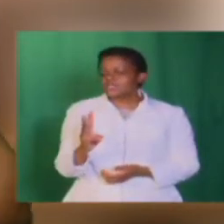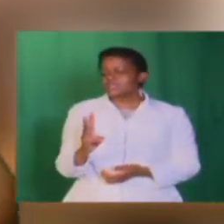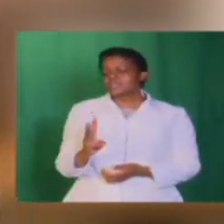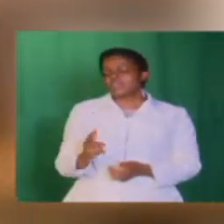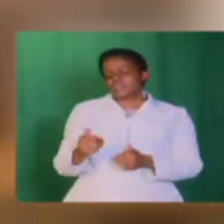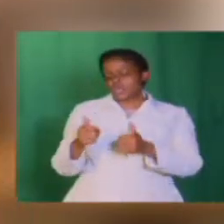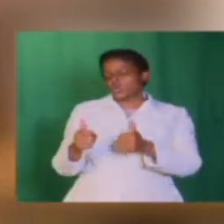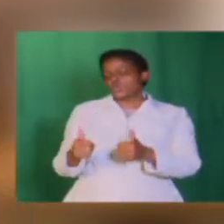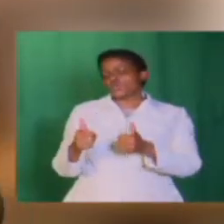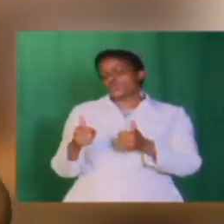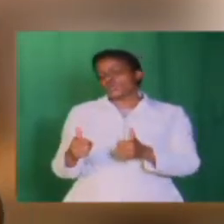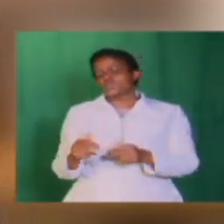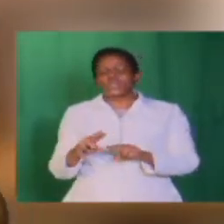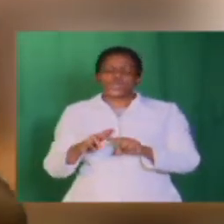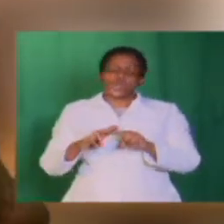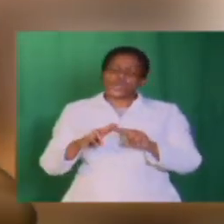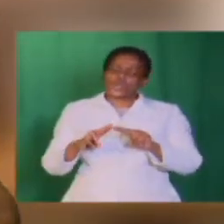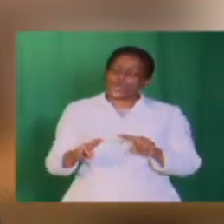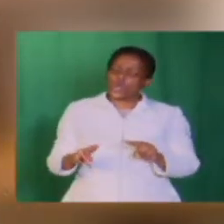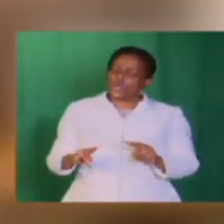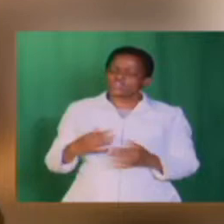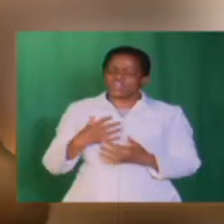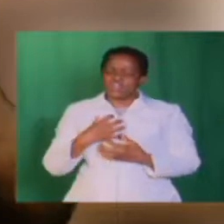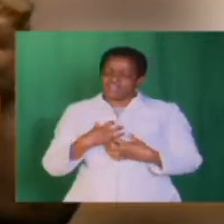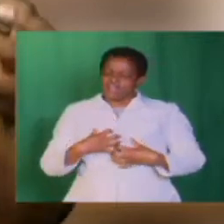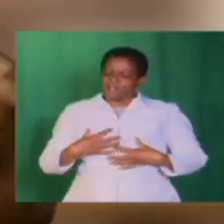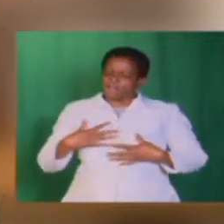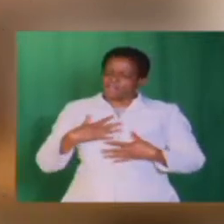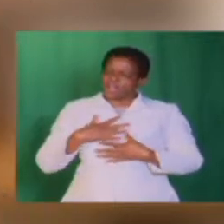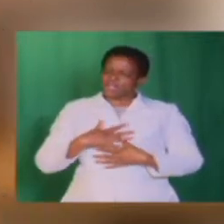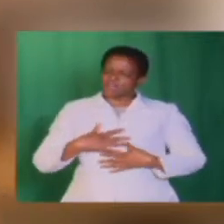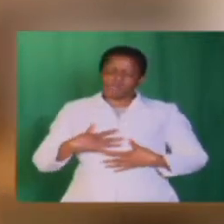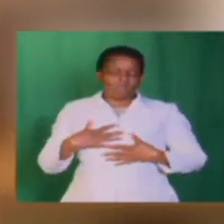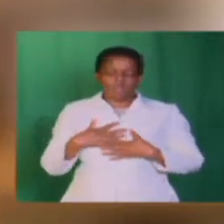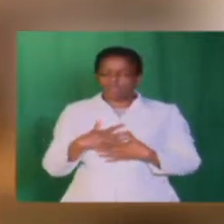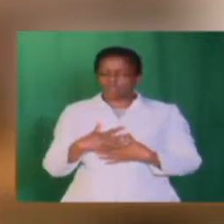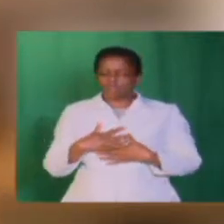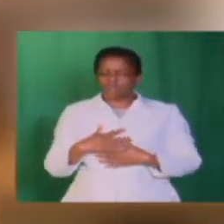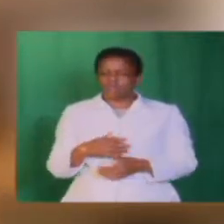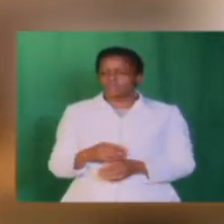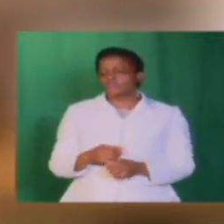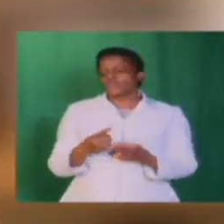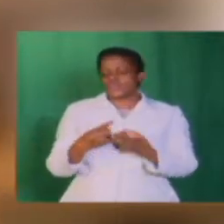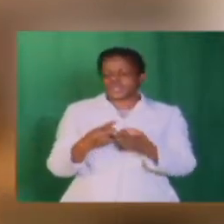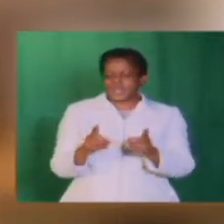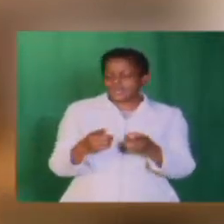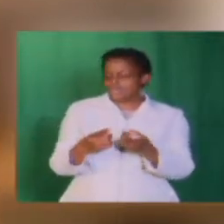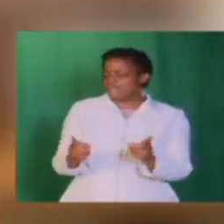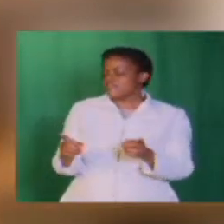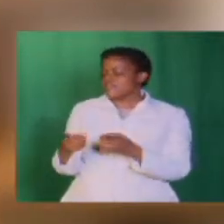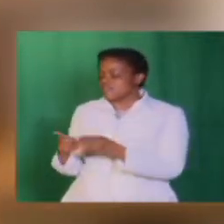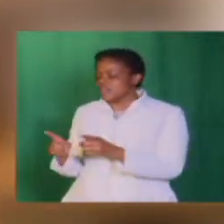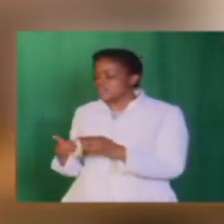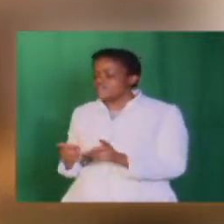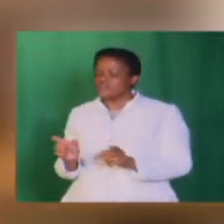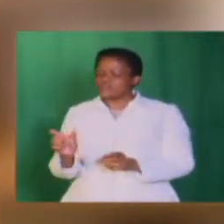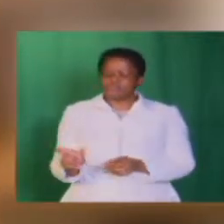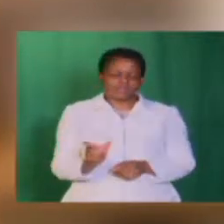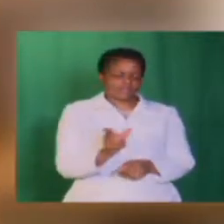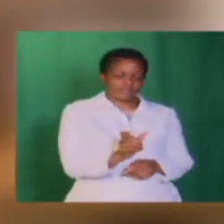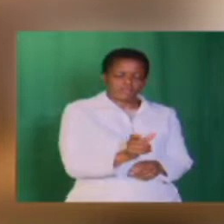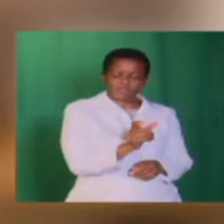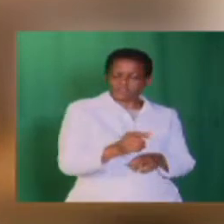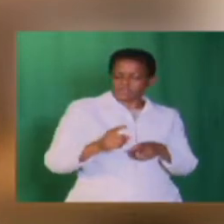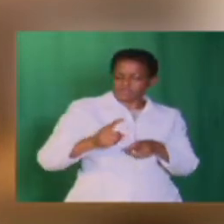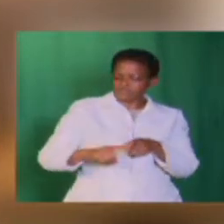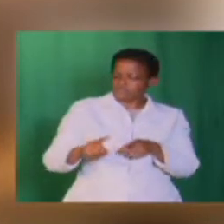comfortable when something happened in this way. So in that way, when you are playing the different roles, you are actually also developing